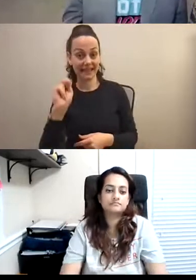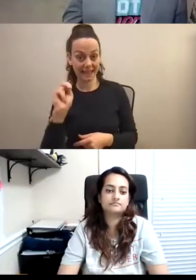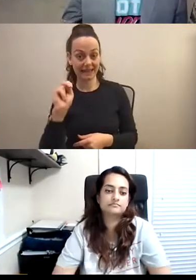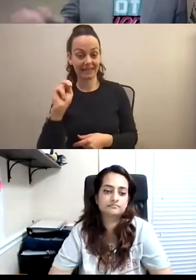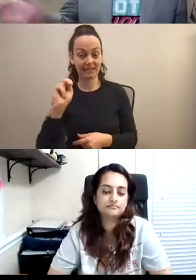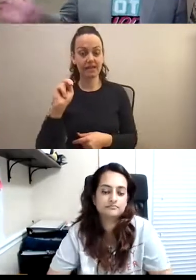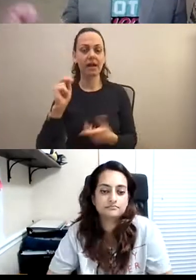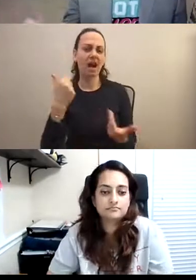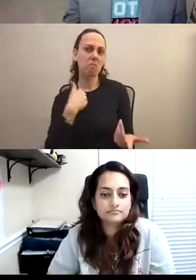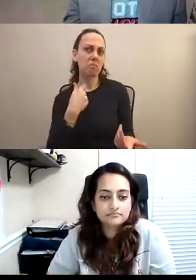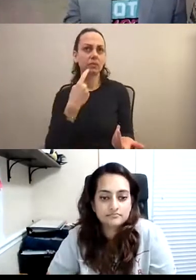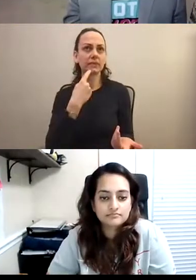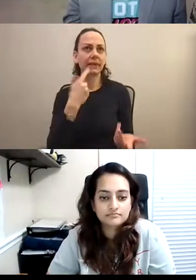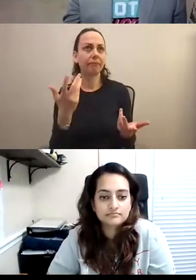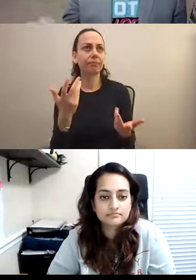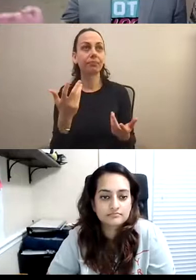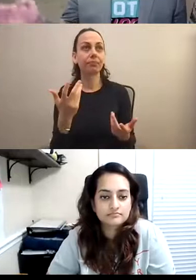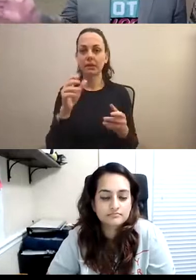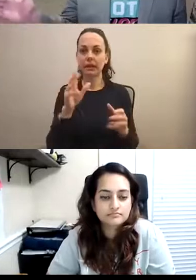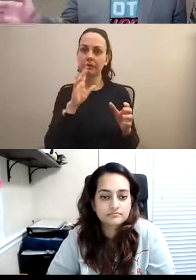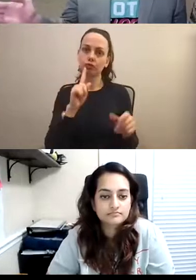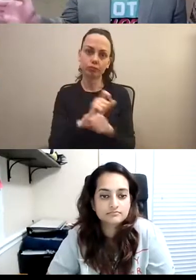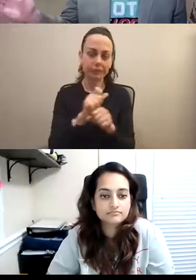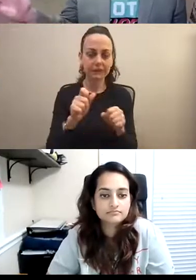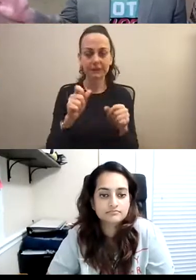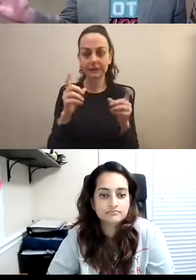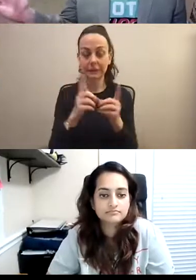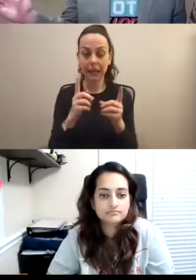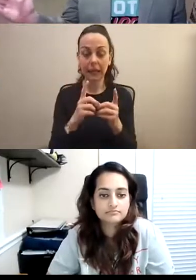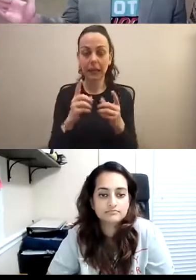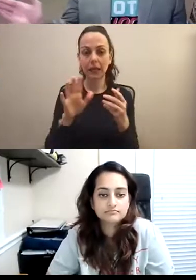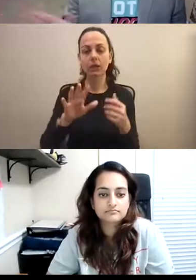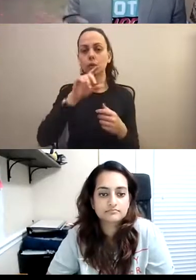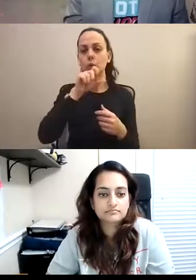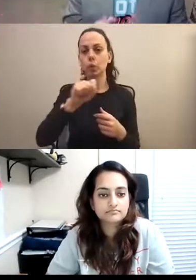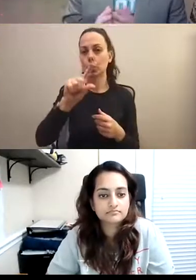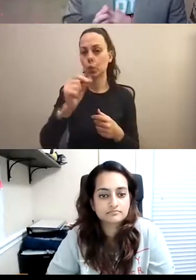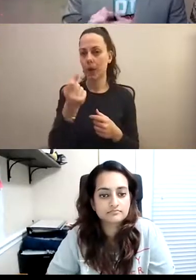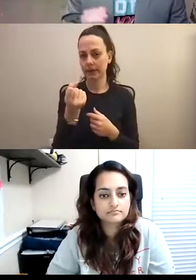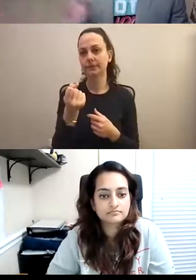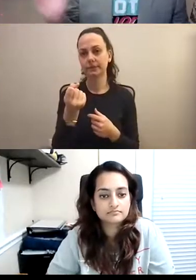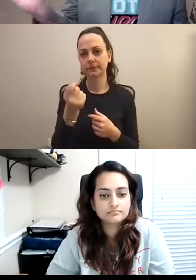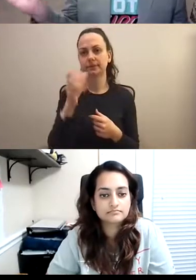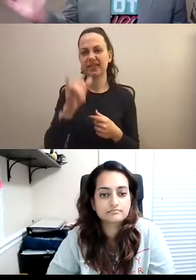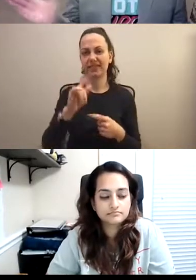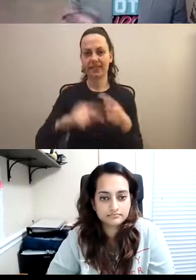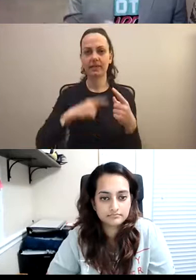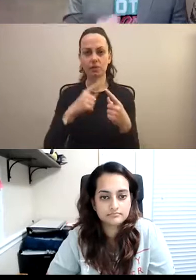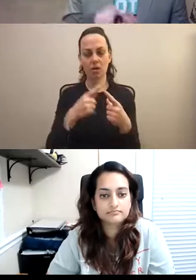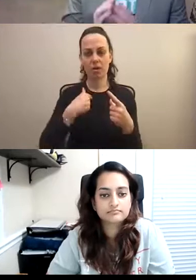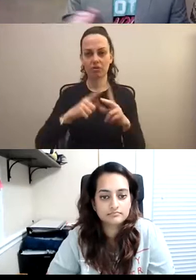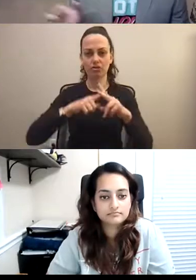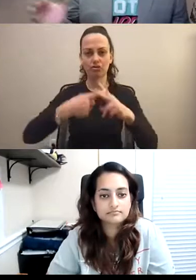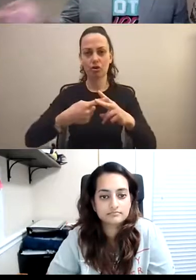I would say actively within my 20s, that's when I